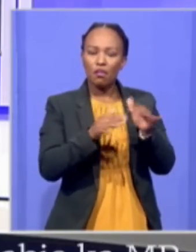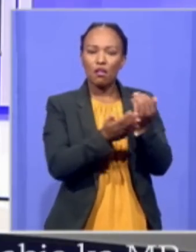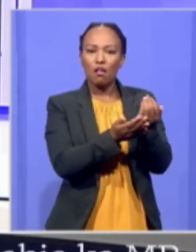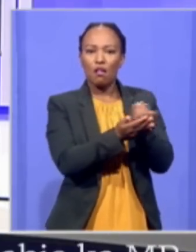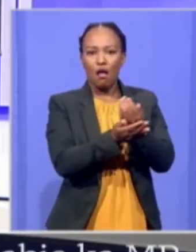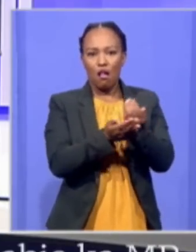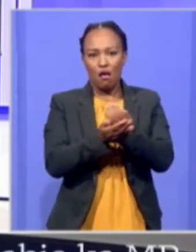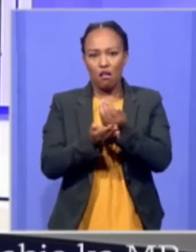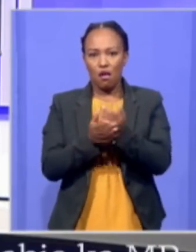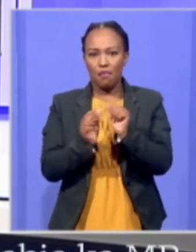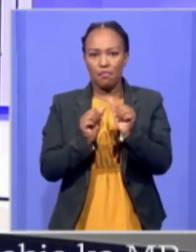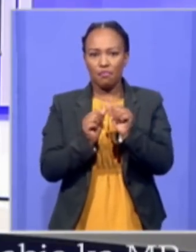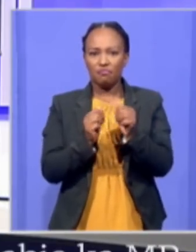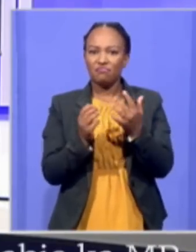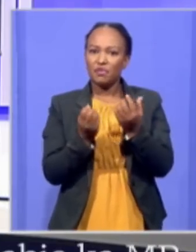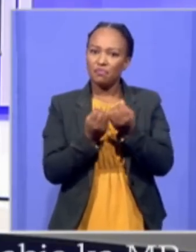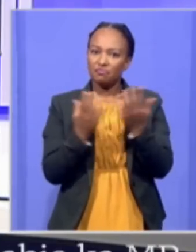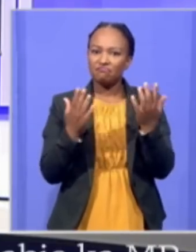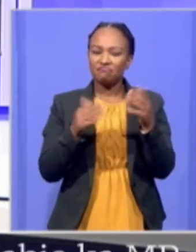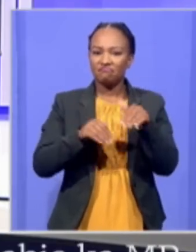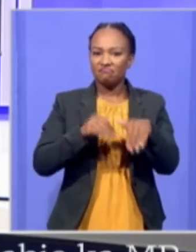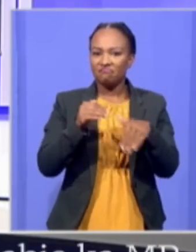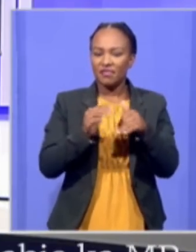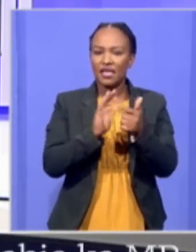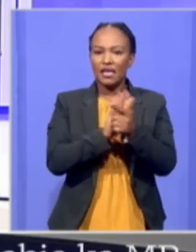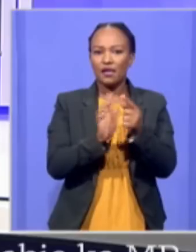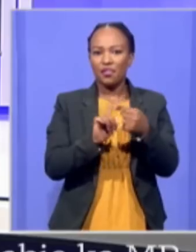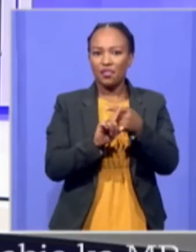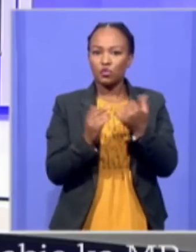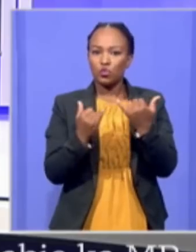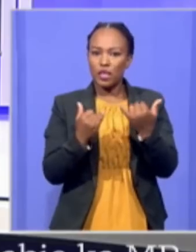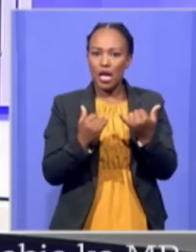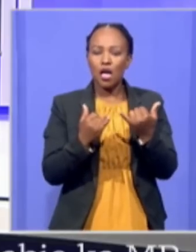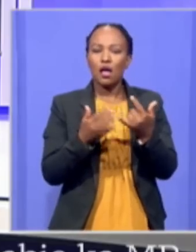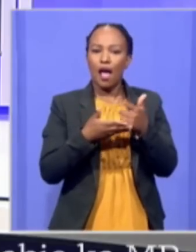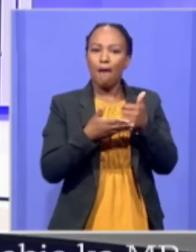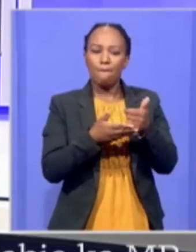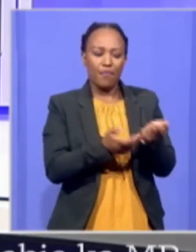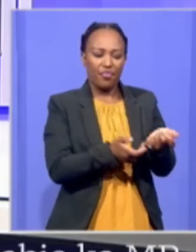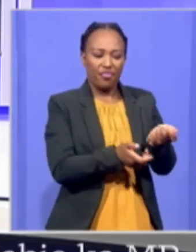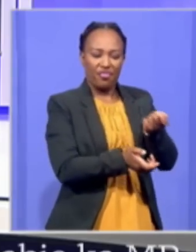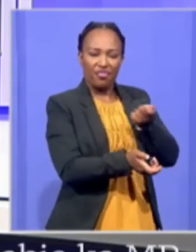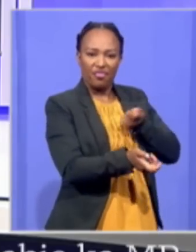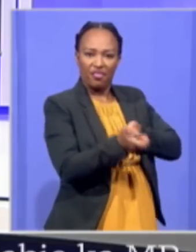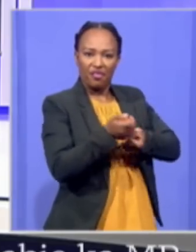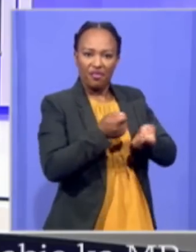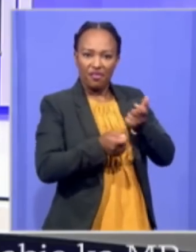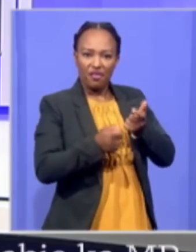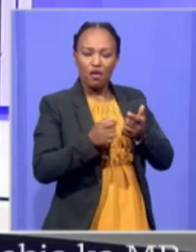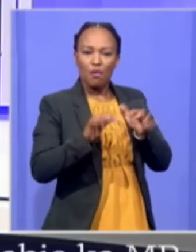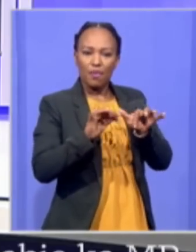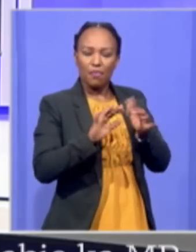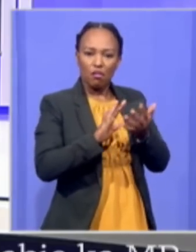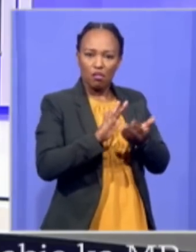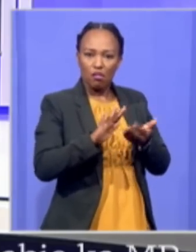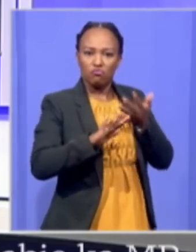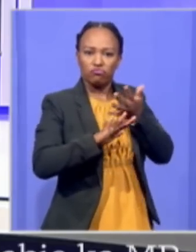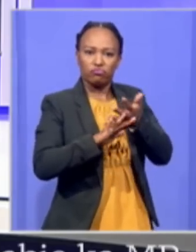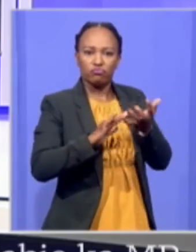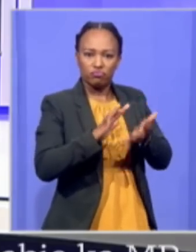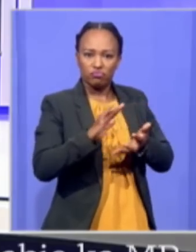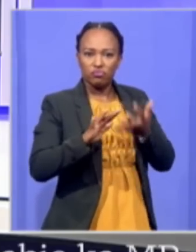Boramoepo ba mmalwa bao ba sego molaong ba kgonne go ntšhwa ka tlase ga mpa ya lefase gomme seo se tliša palo ya batho bao